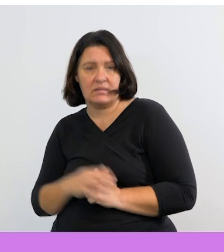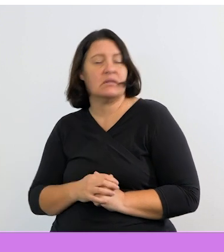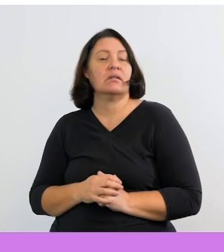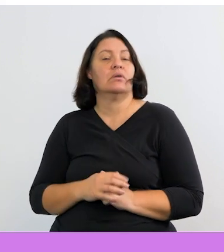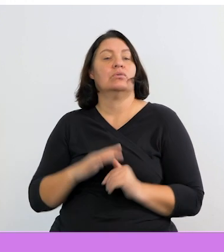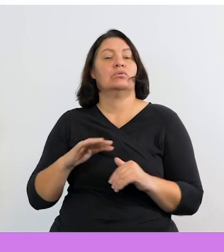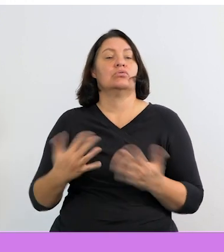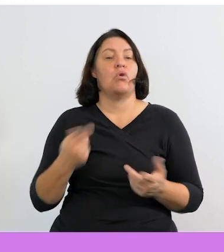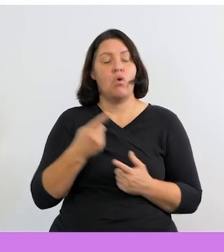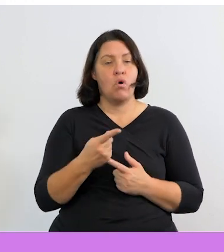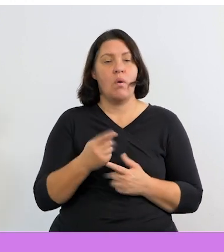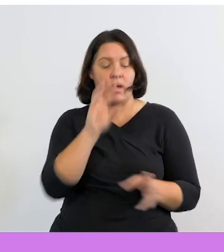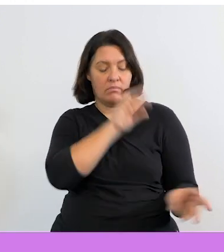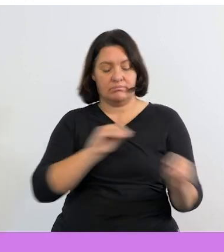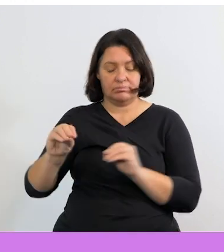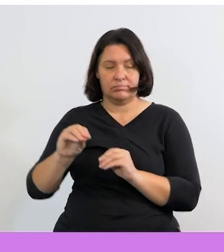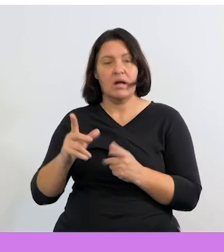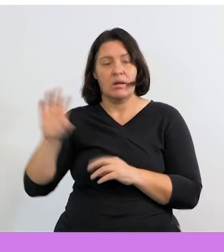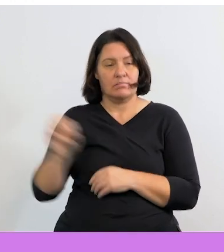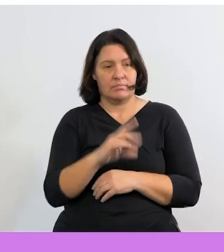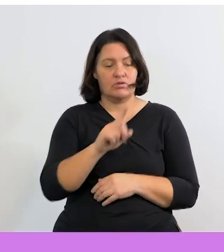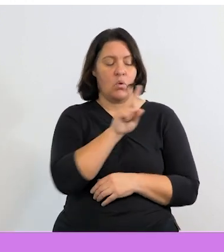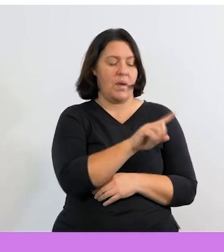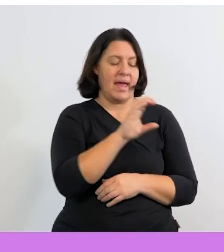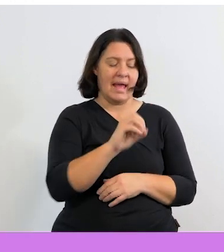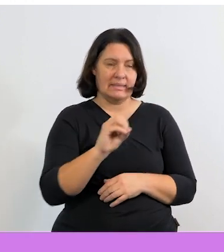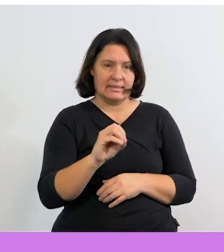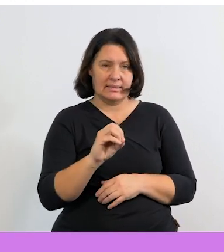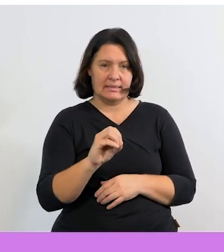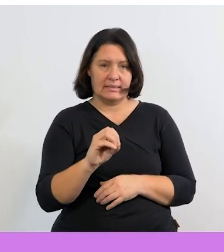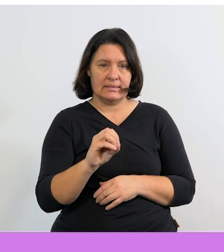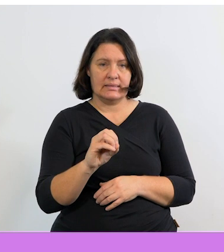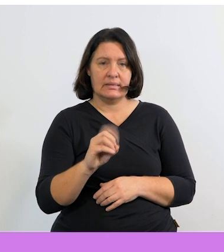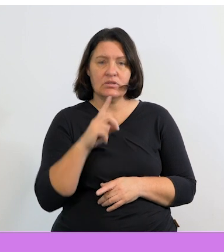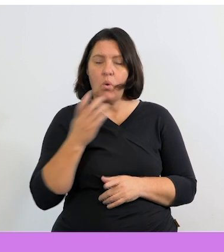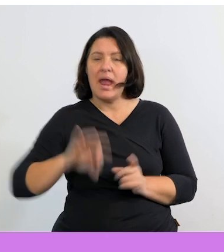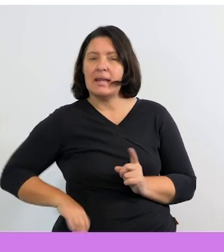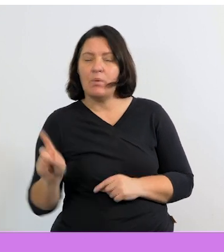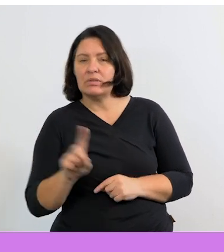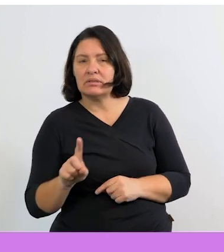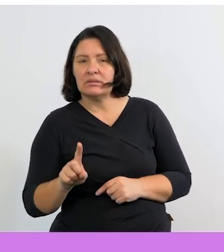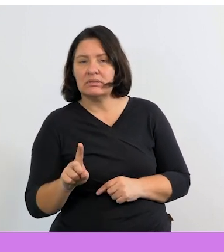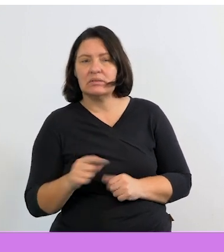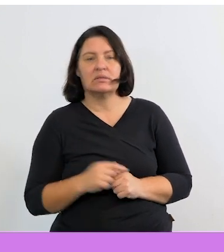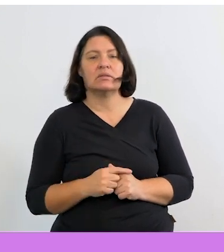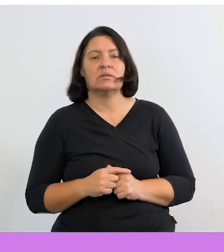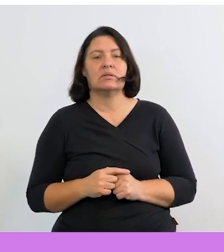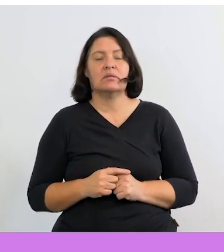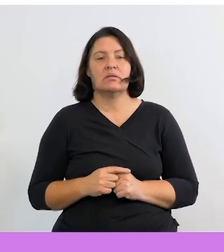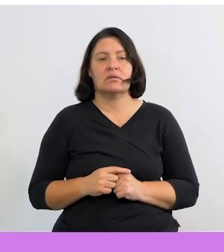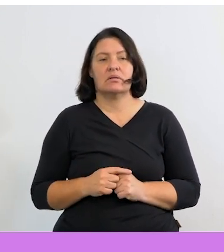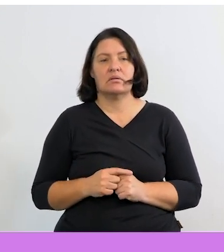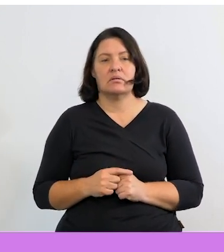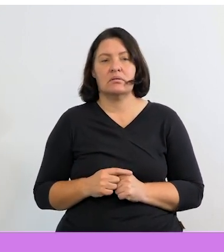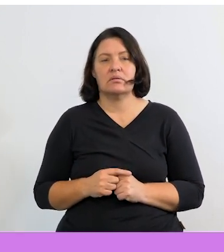So now here I'm just going to substitute now. We are saying 100 bunny chows is here. So what is his income? Income